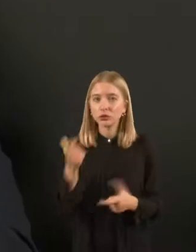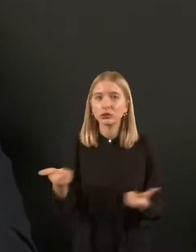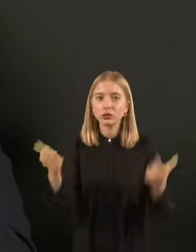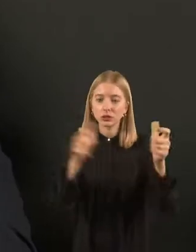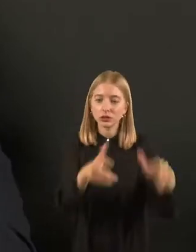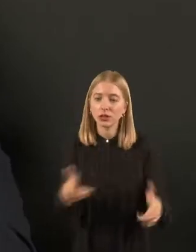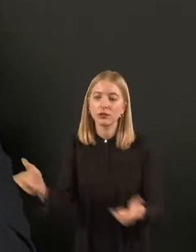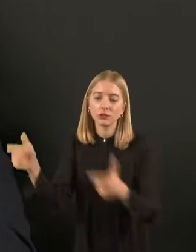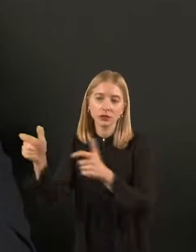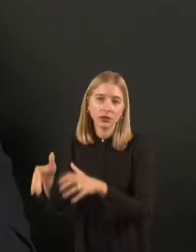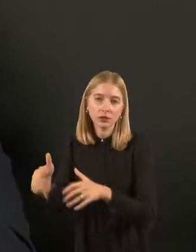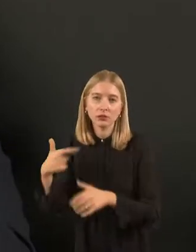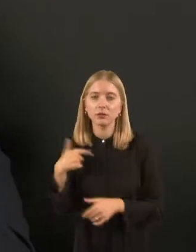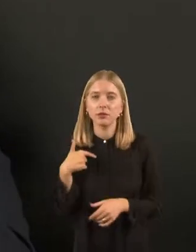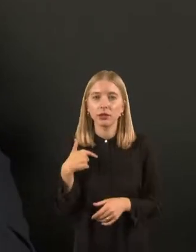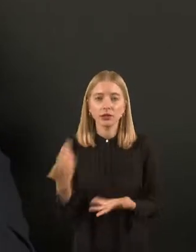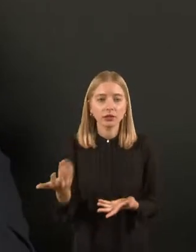taxes.